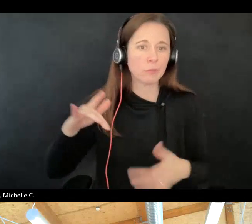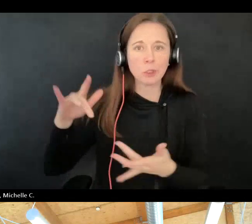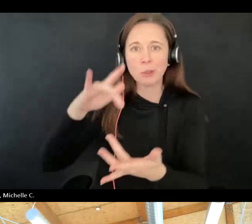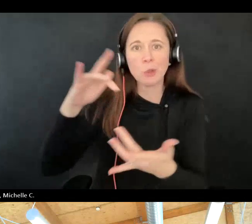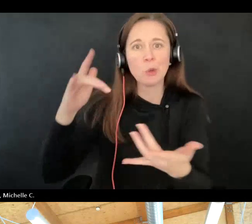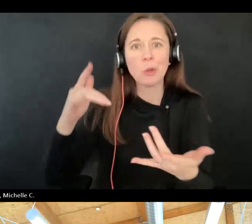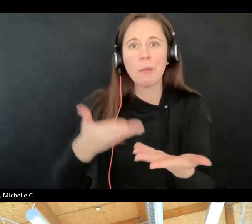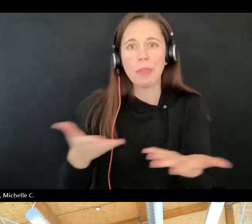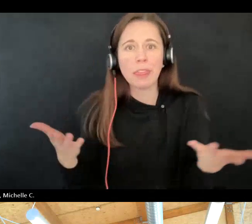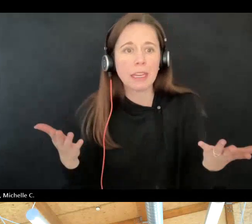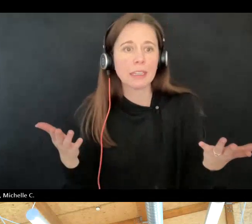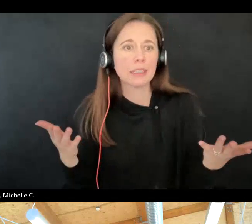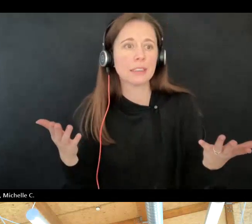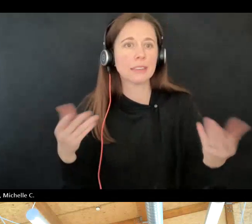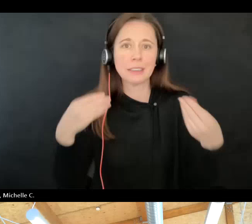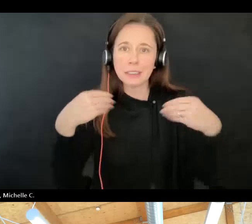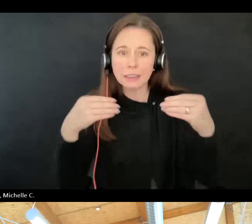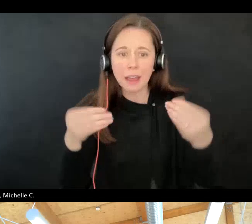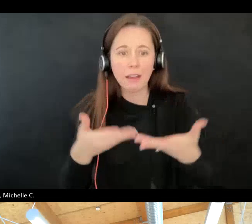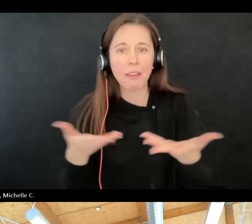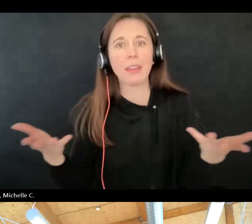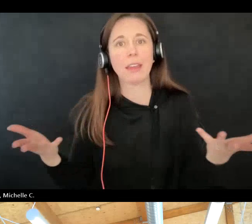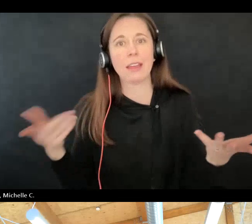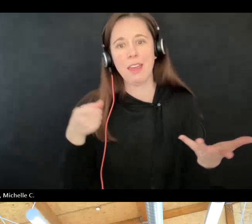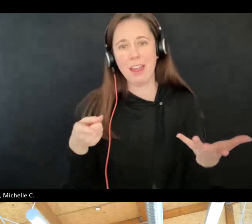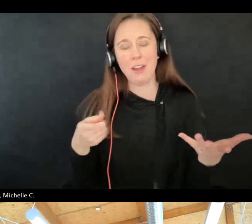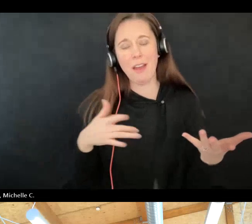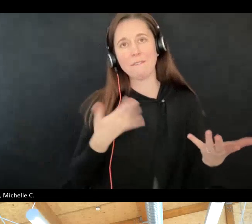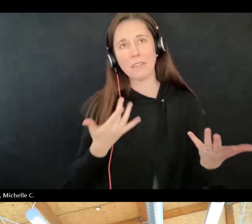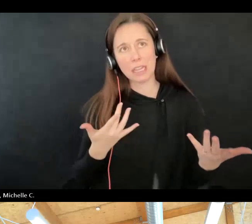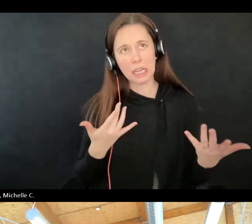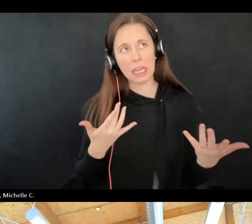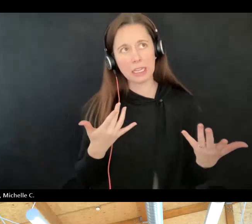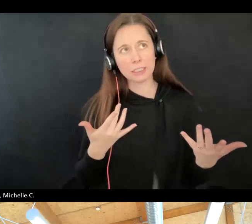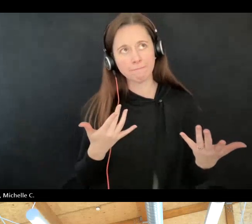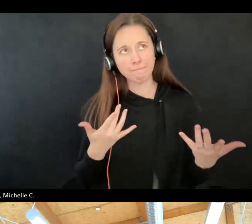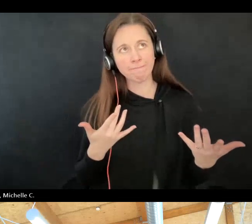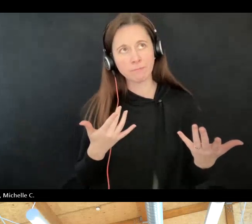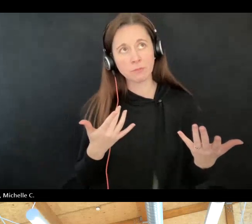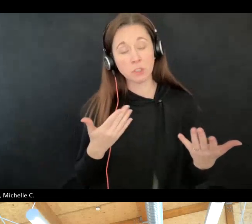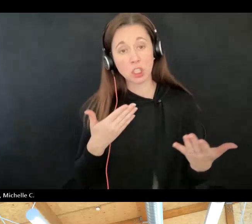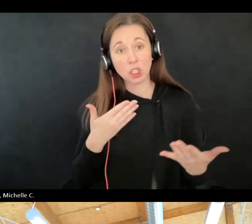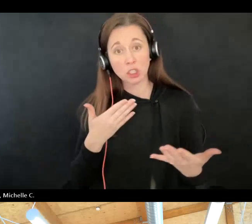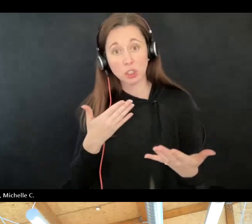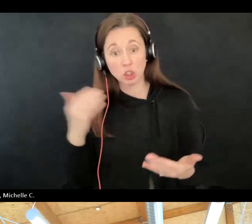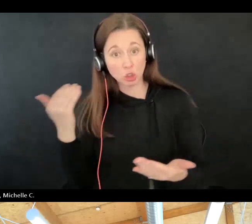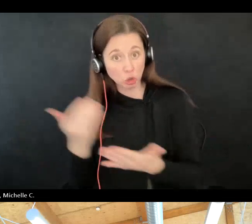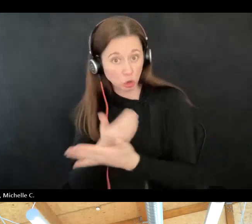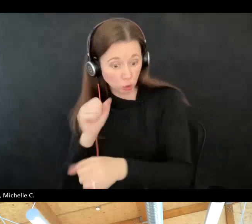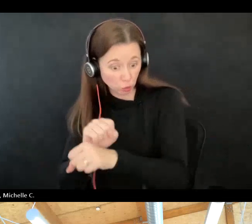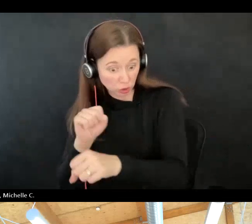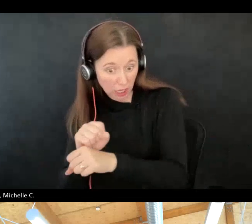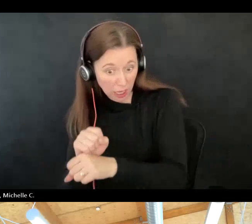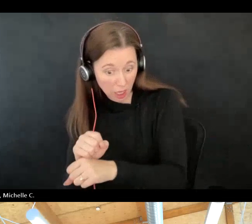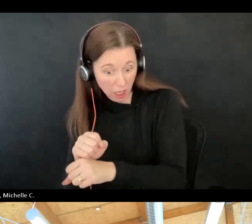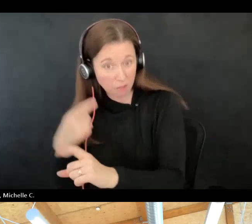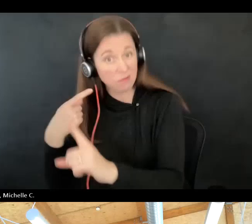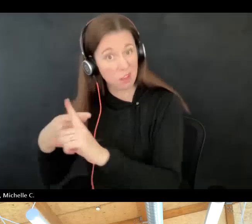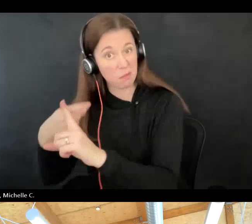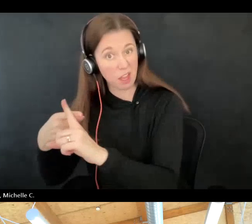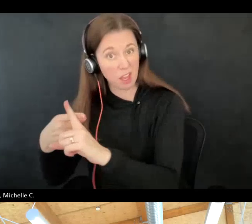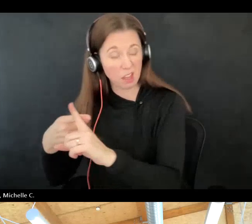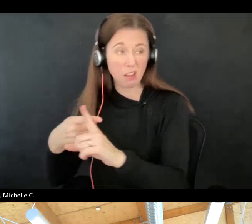knickknacks. And it's a double-edged sword because while jobs are opening up in these areas, where there's sort of